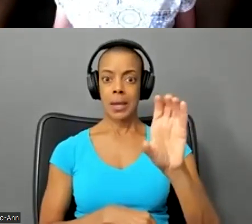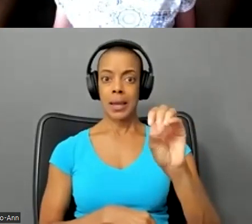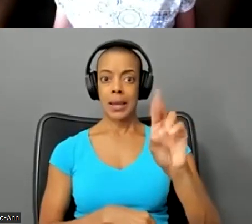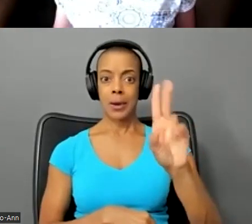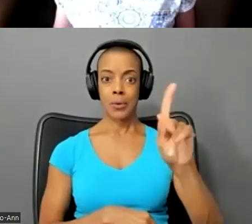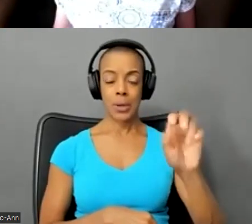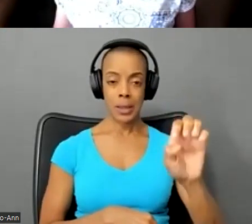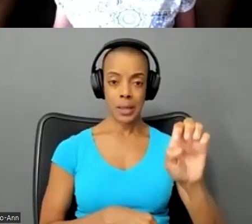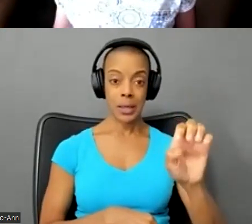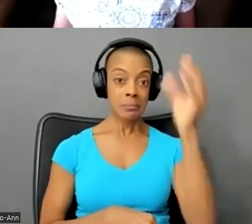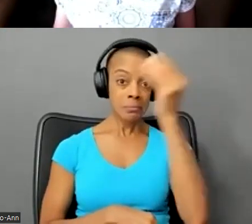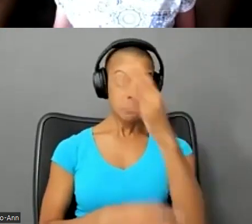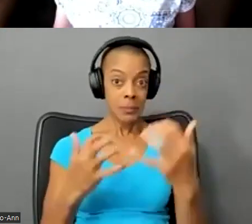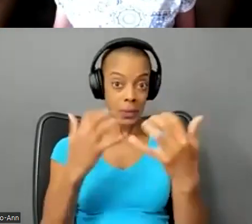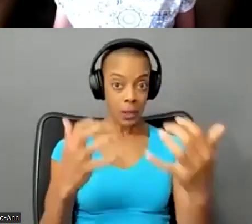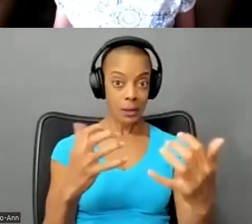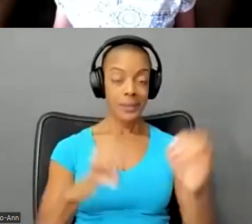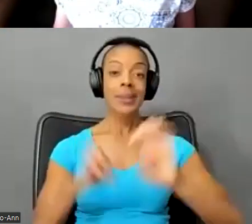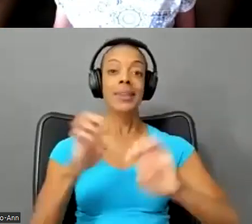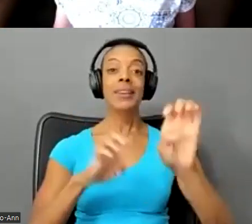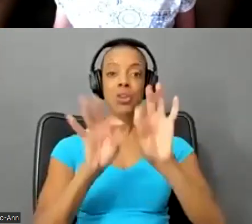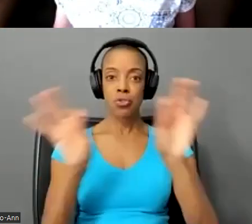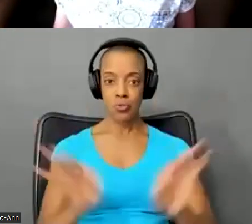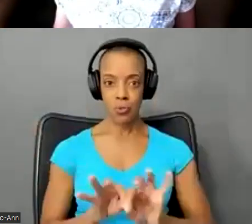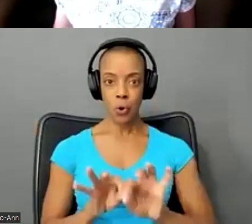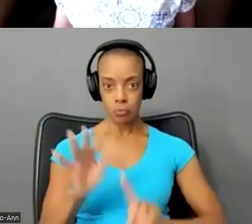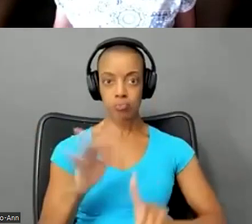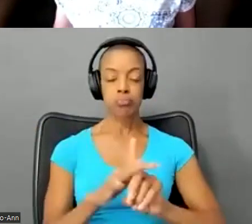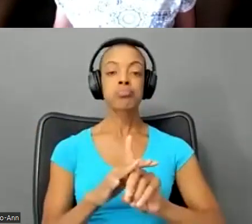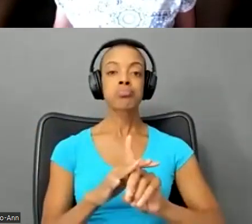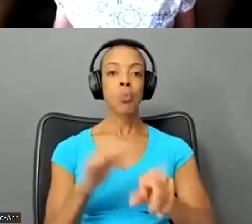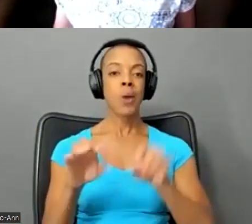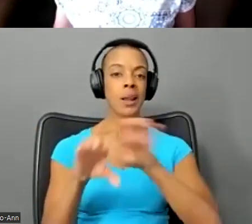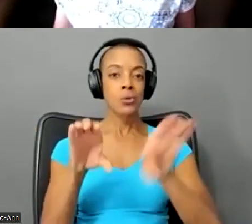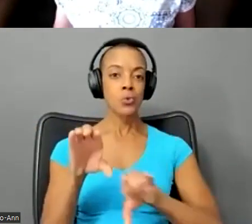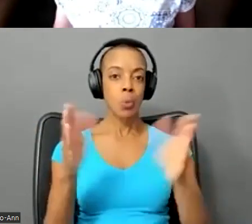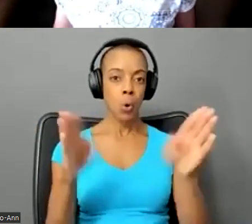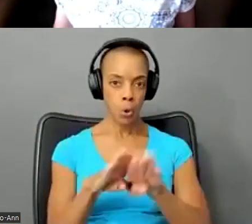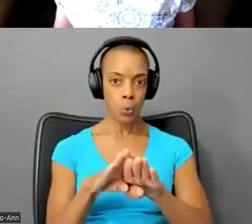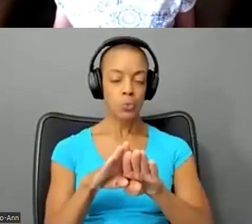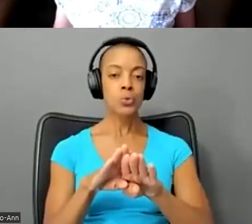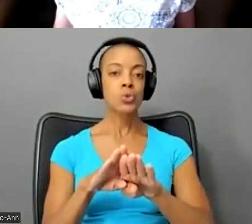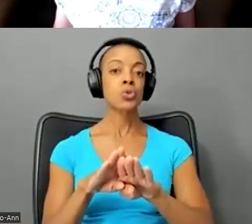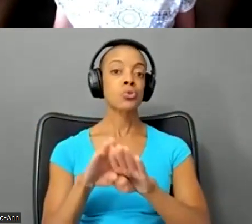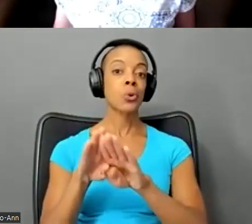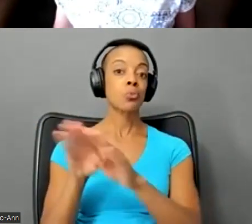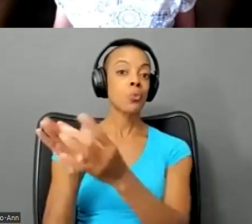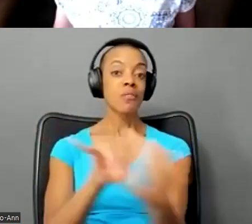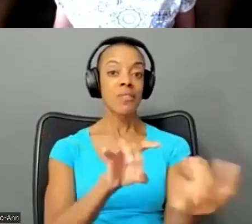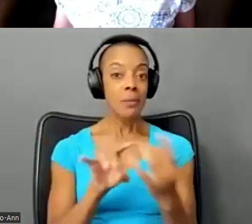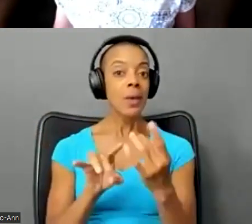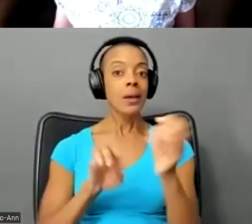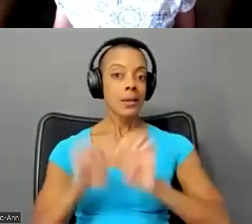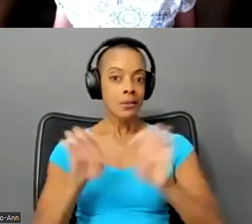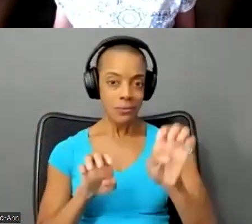an evaluation form, should open right in your browser after the Zoom session ends. And that's where you can share some feedback as well as gain your certificate